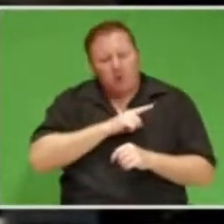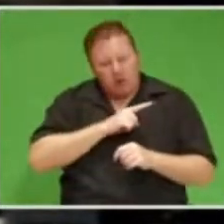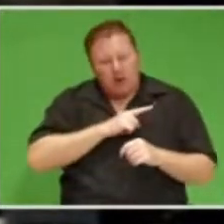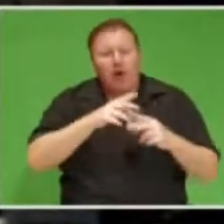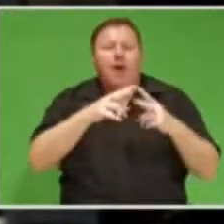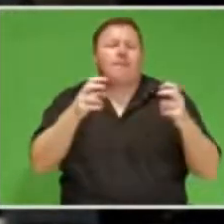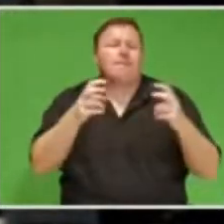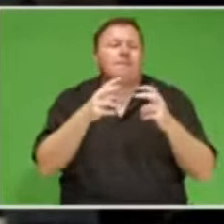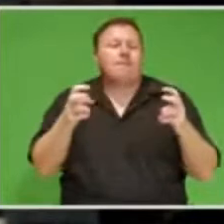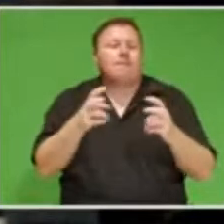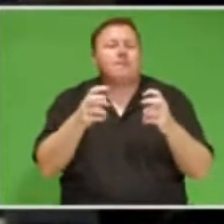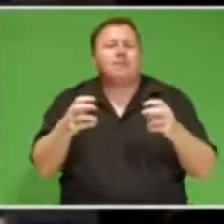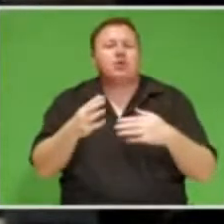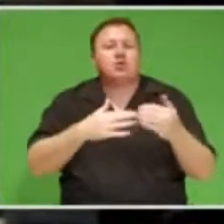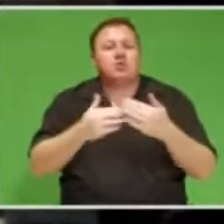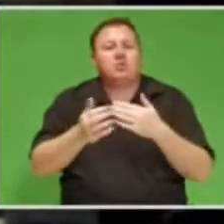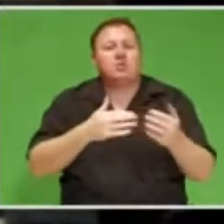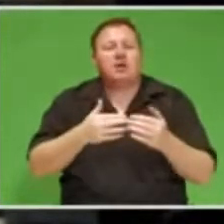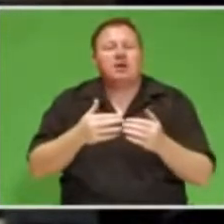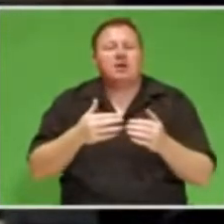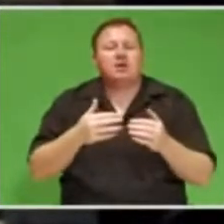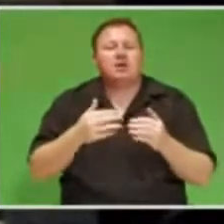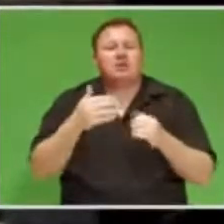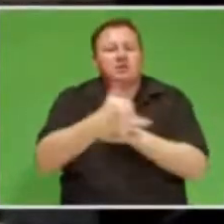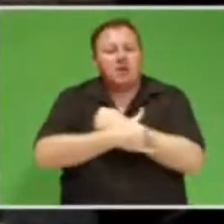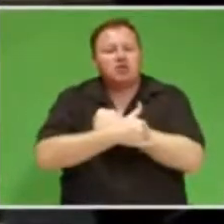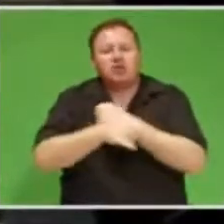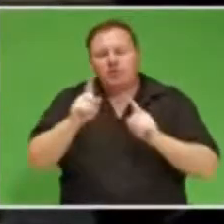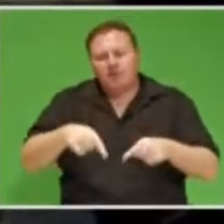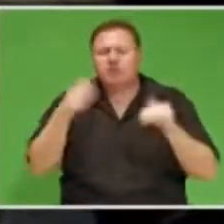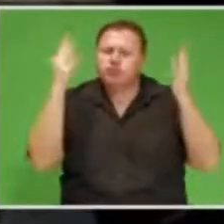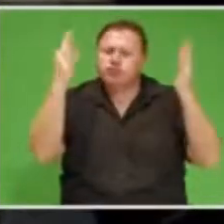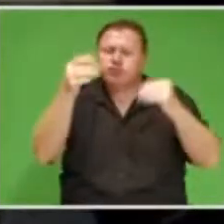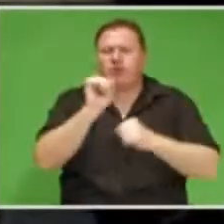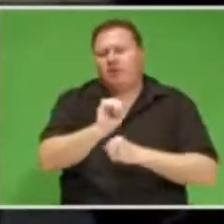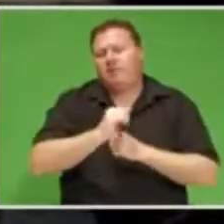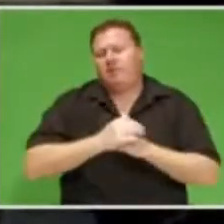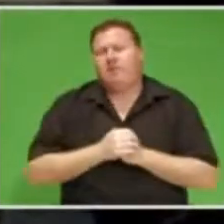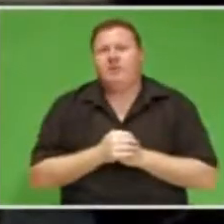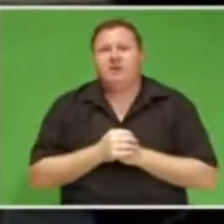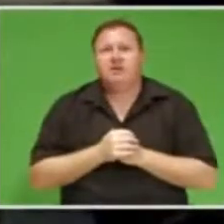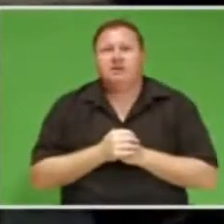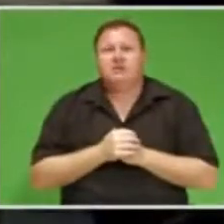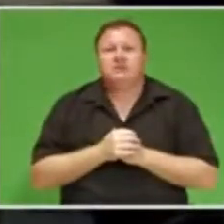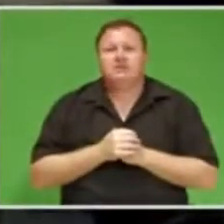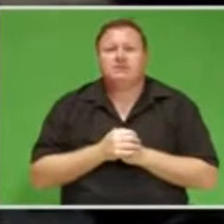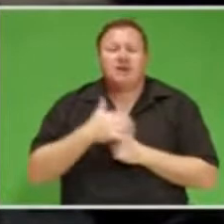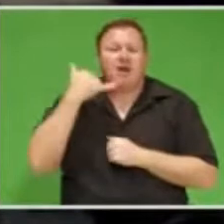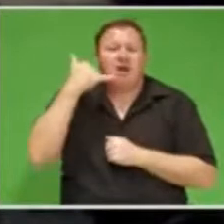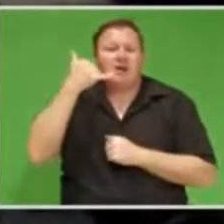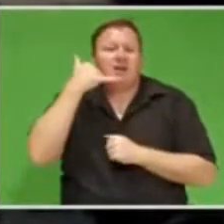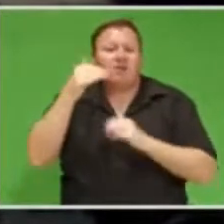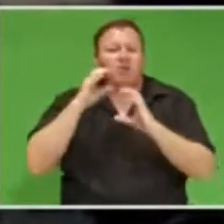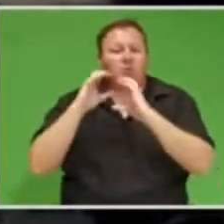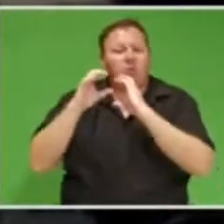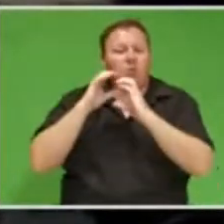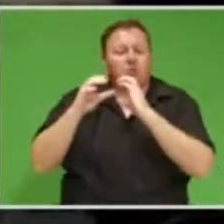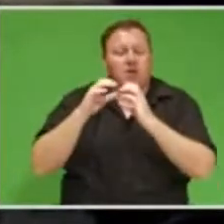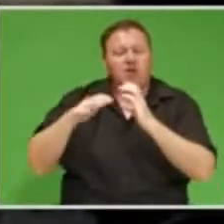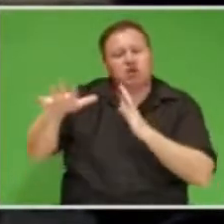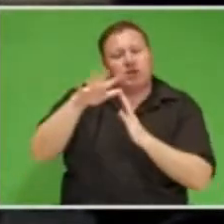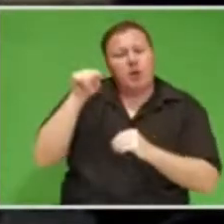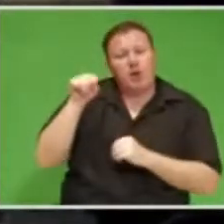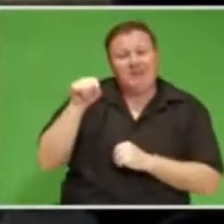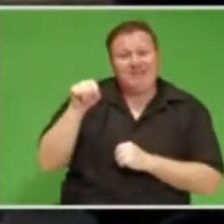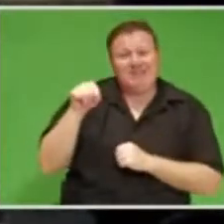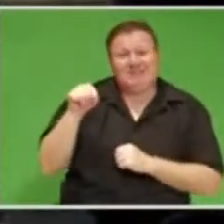country. In the telecommunications sector, one of the things that we spoke about